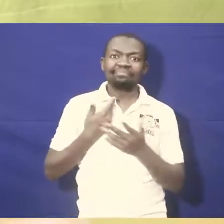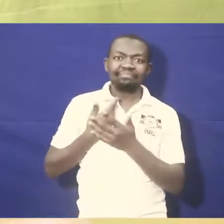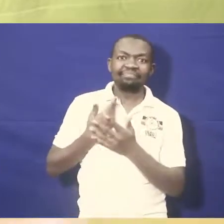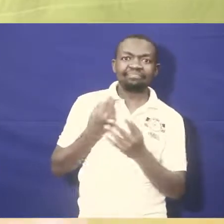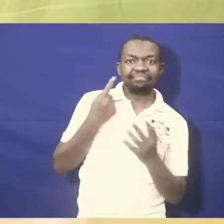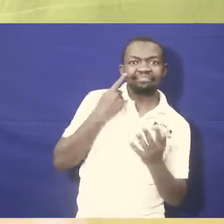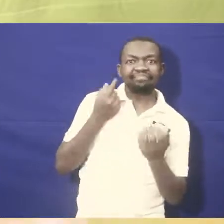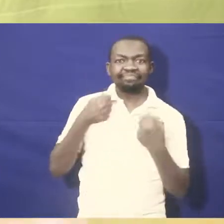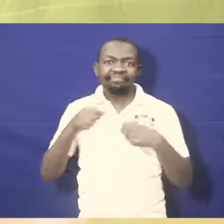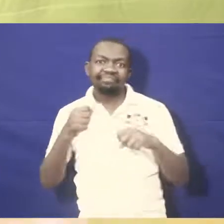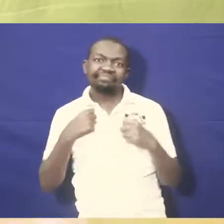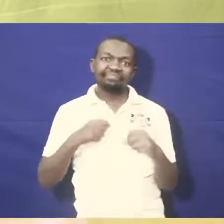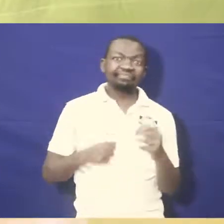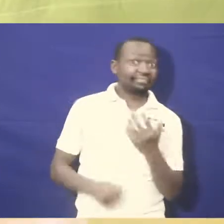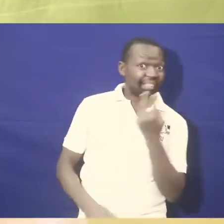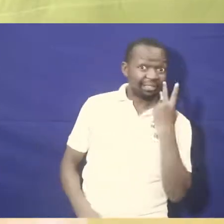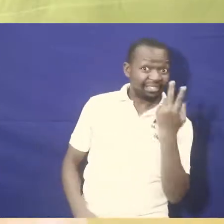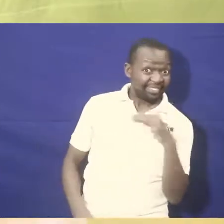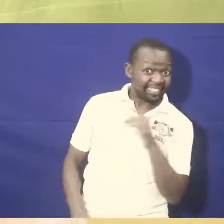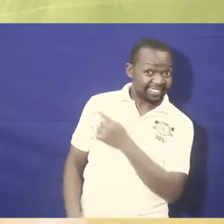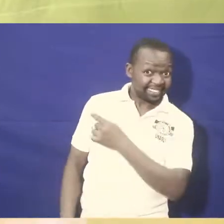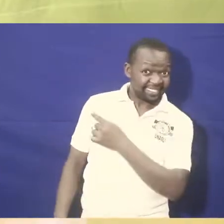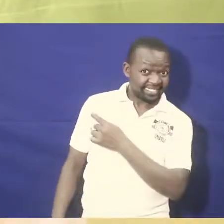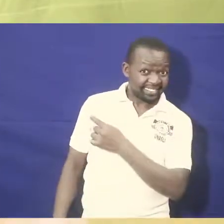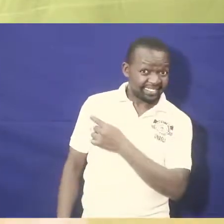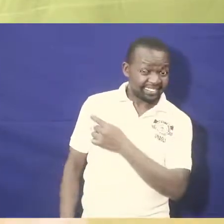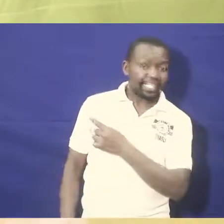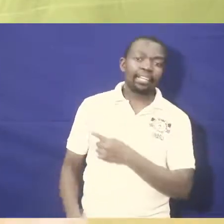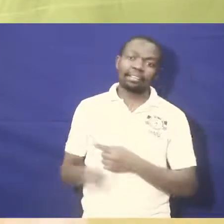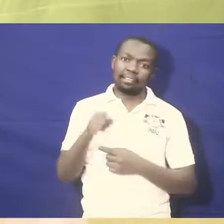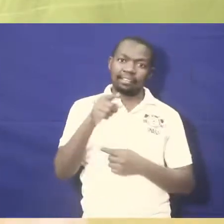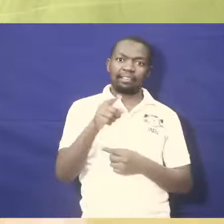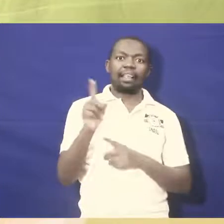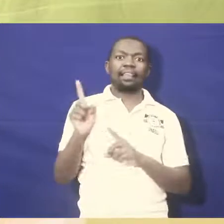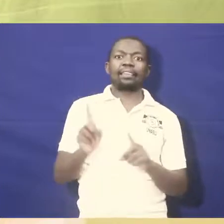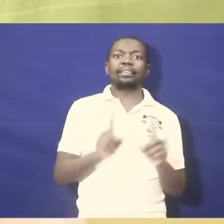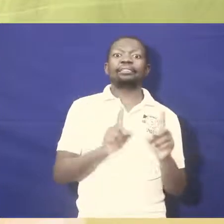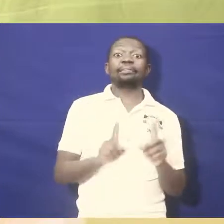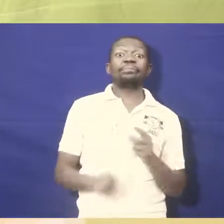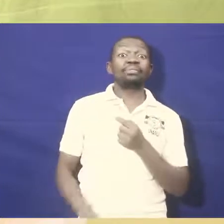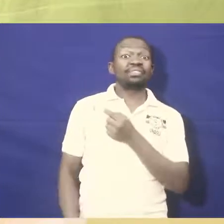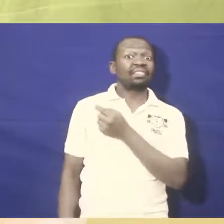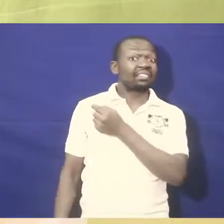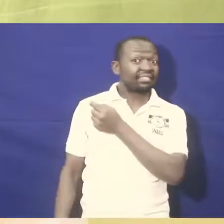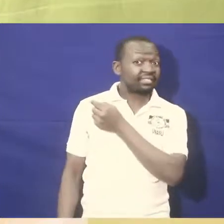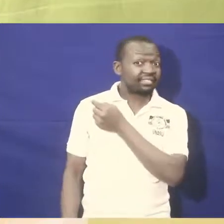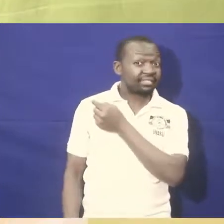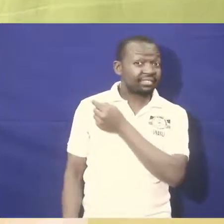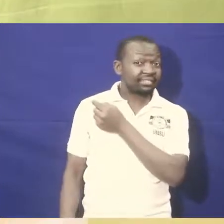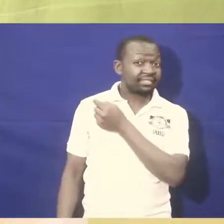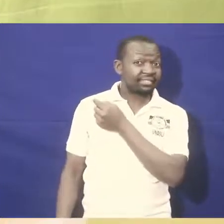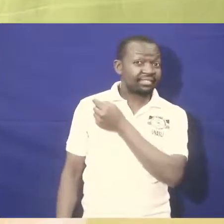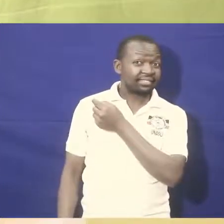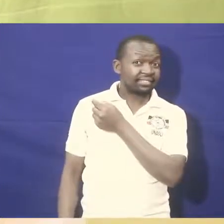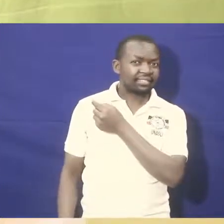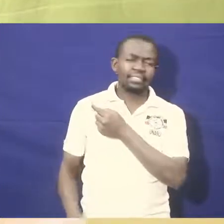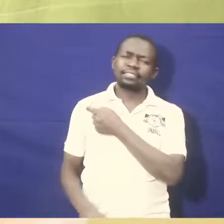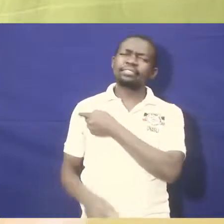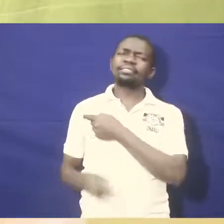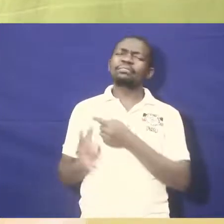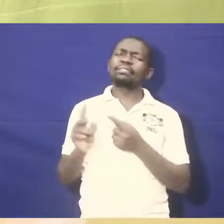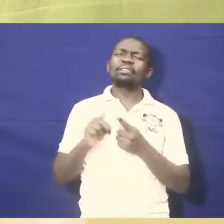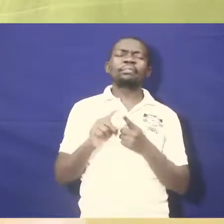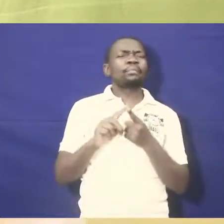You have seen that. So that is music. Is it a